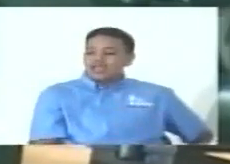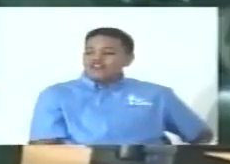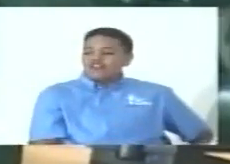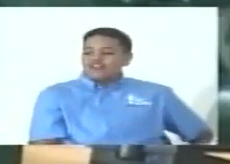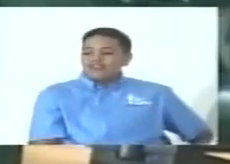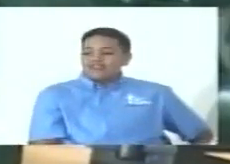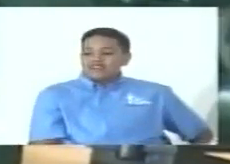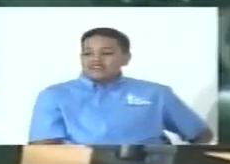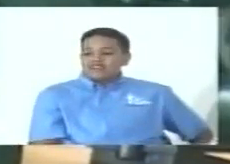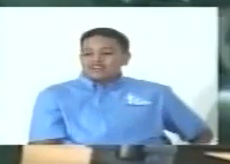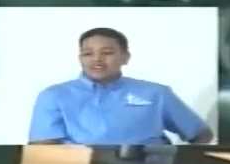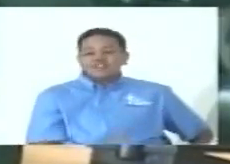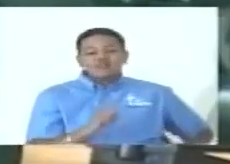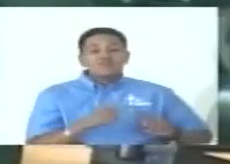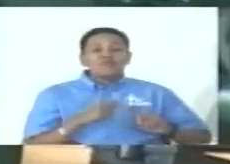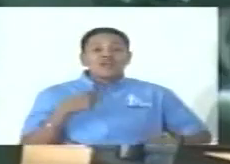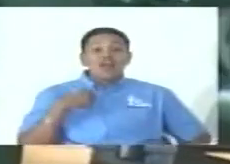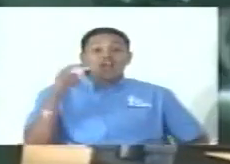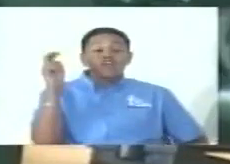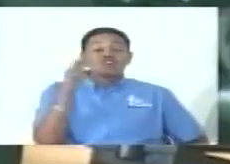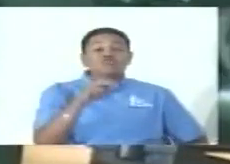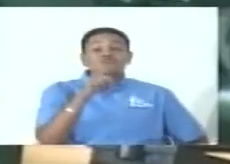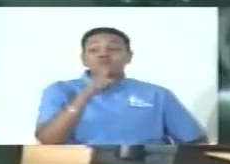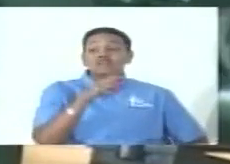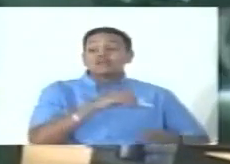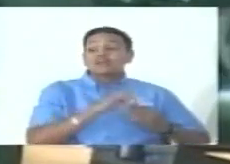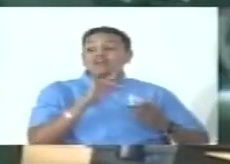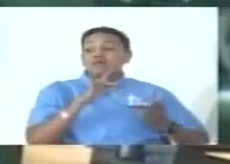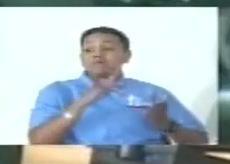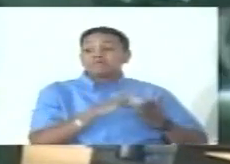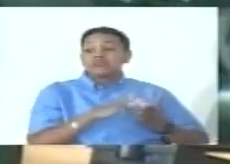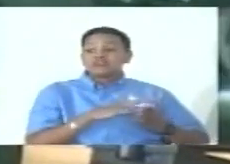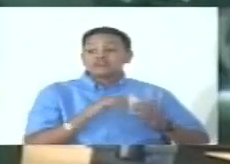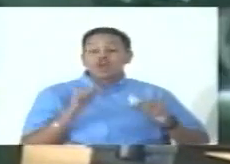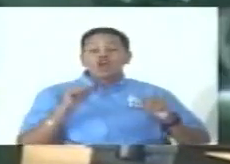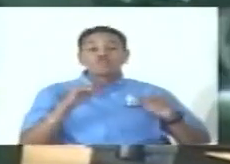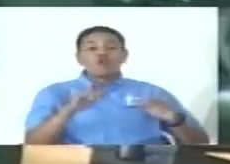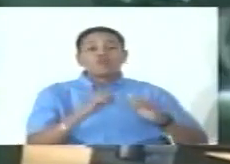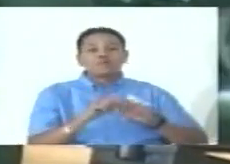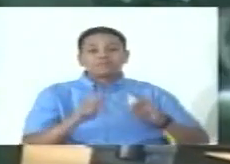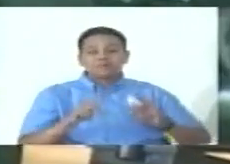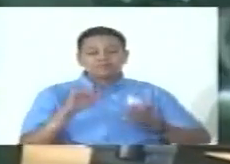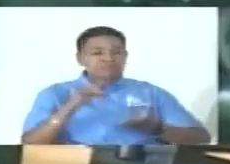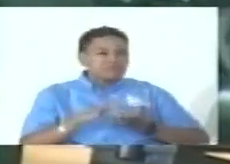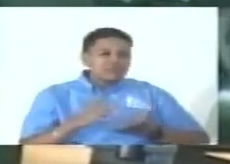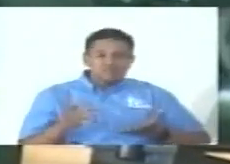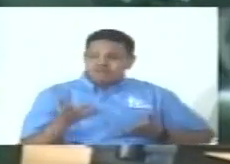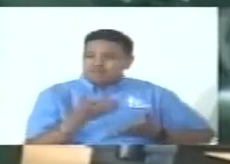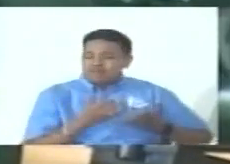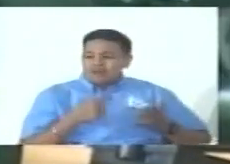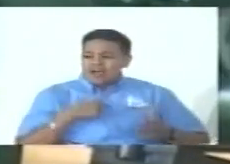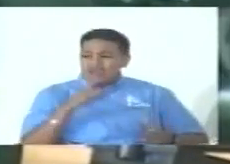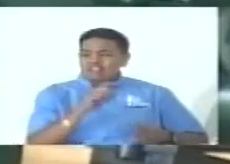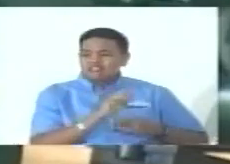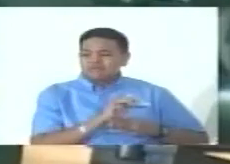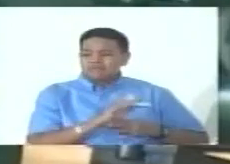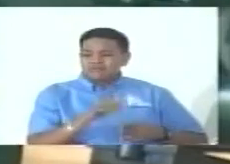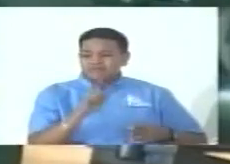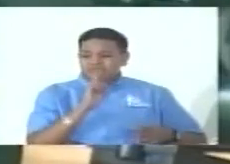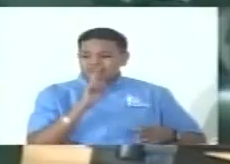when I went down there, she was in the midst of the crowd with the people. And I had to ask her, Minister, are